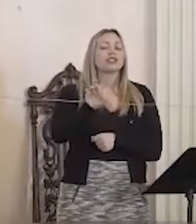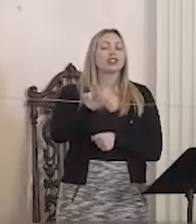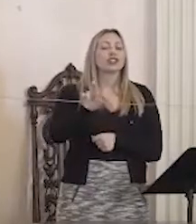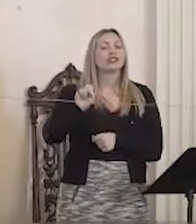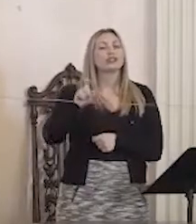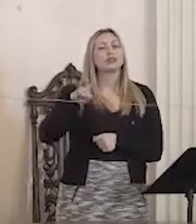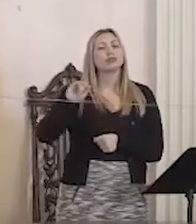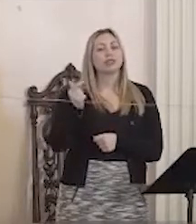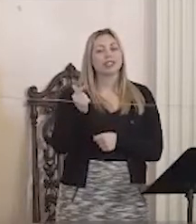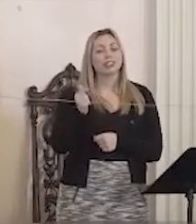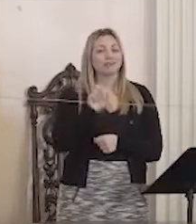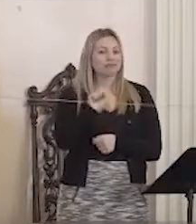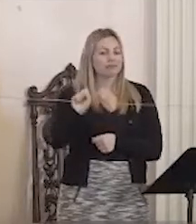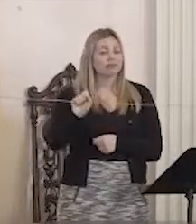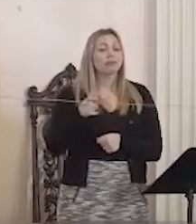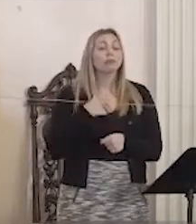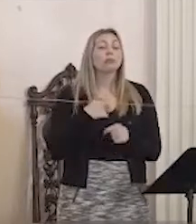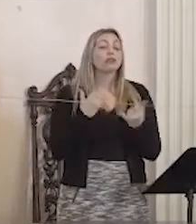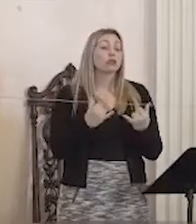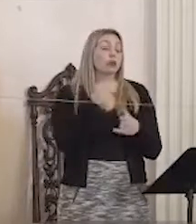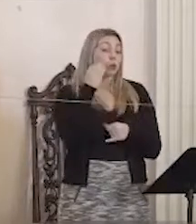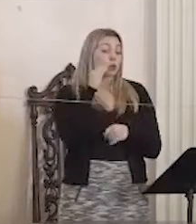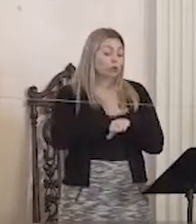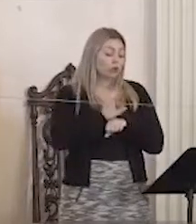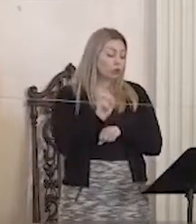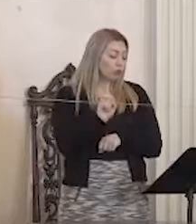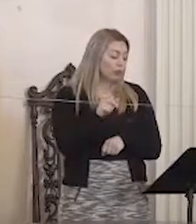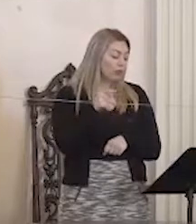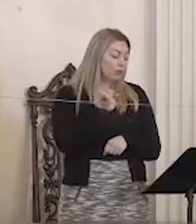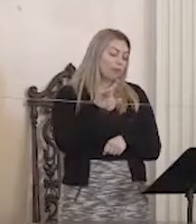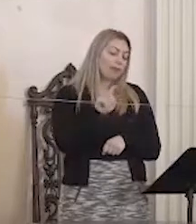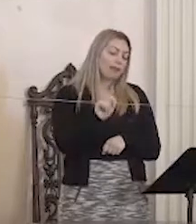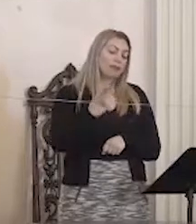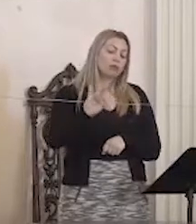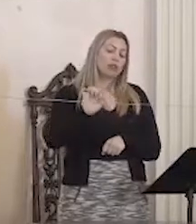My current home church is Paint Branch in Adelphi, Maryland.